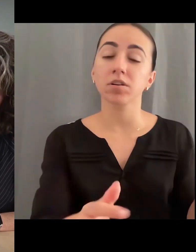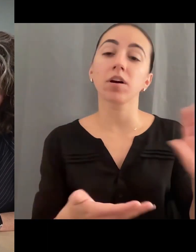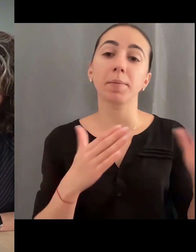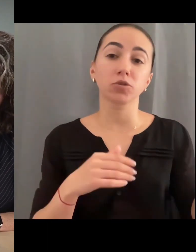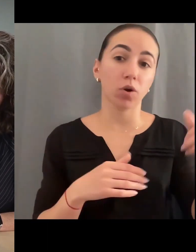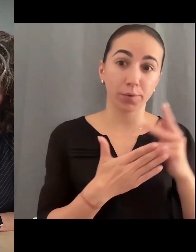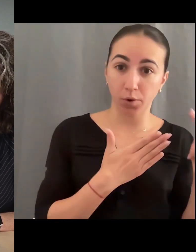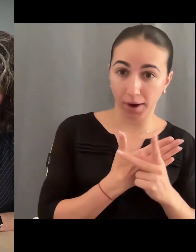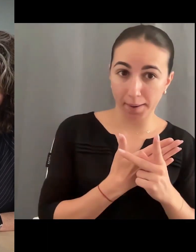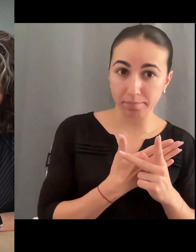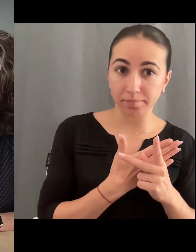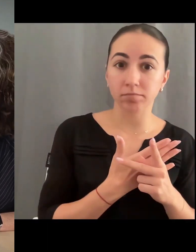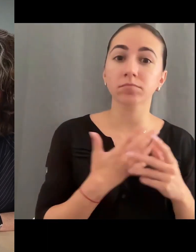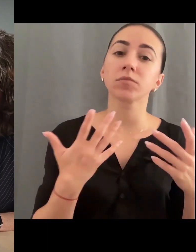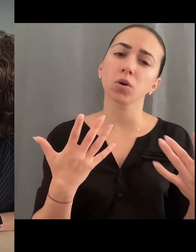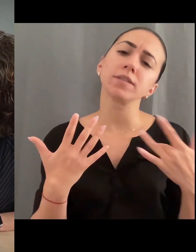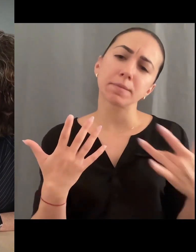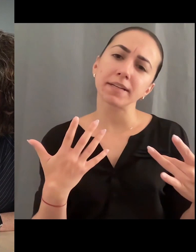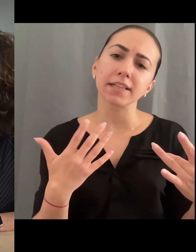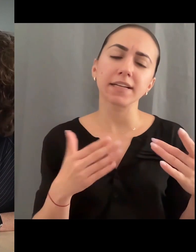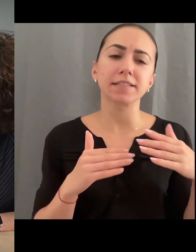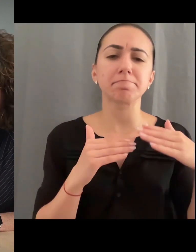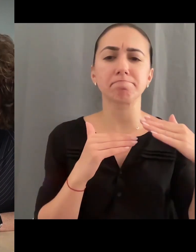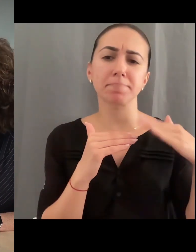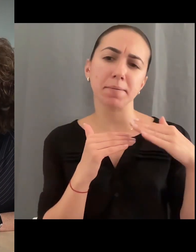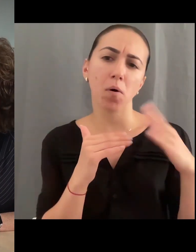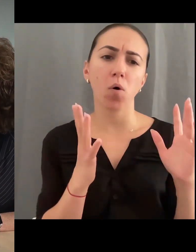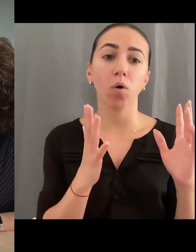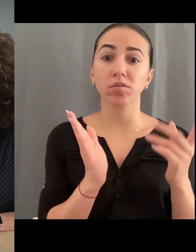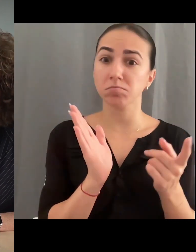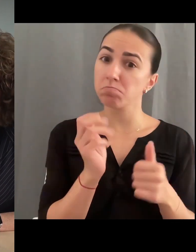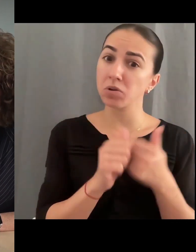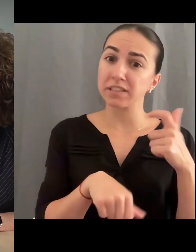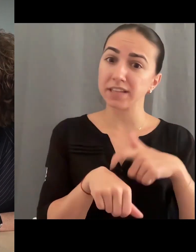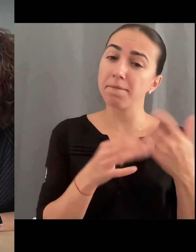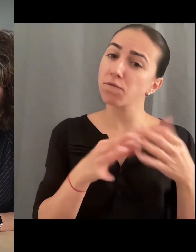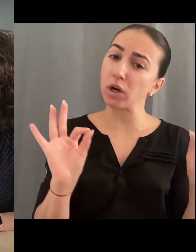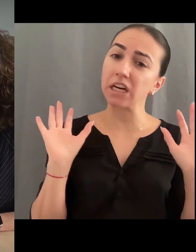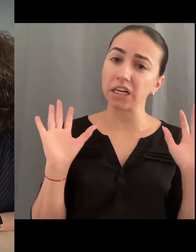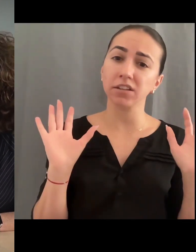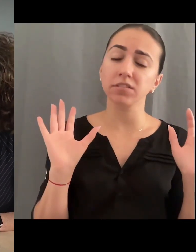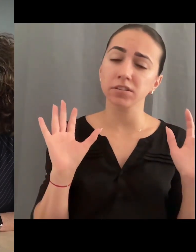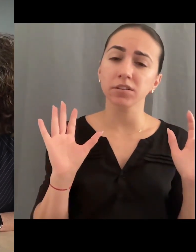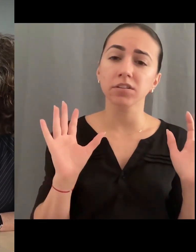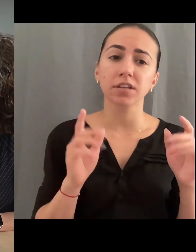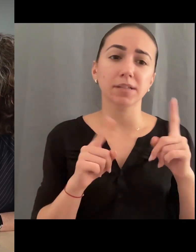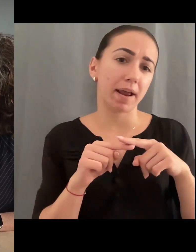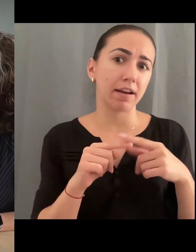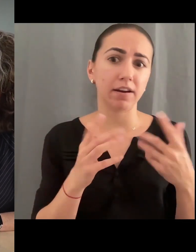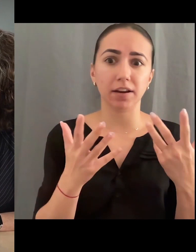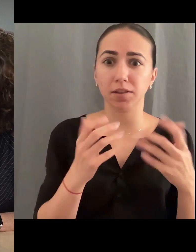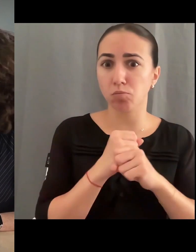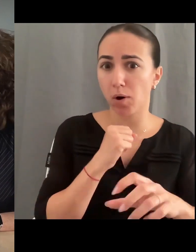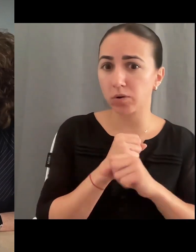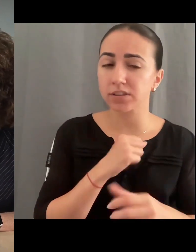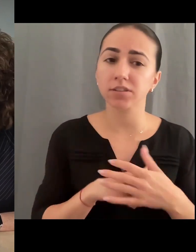programs. So usually it's minimal or sometimes even free to start an account depending on what specials are happening. So